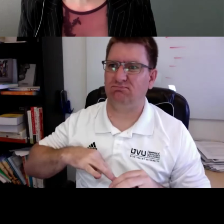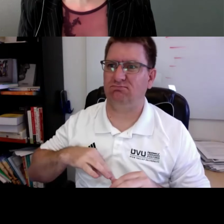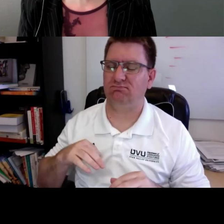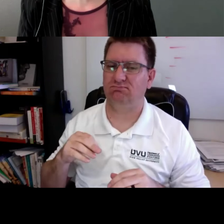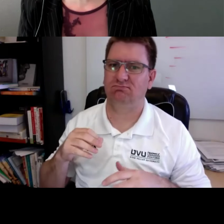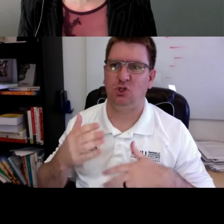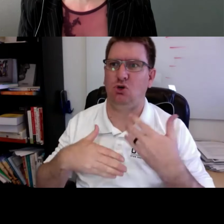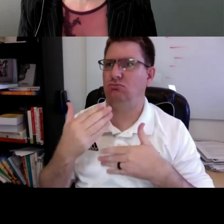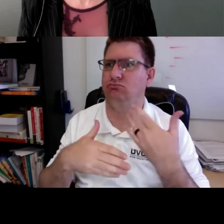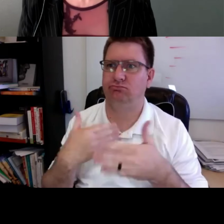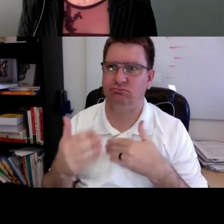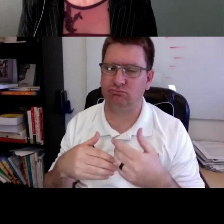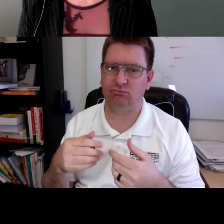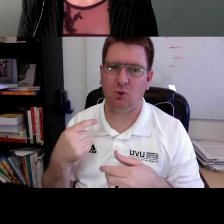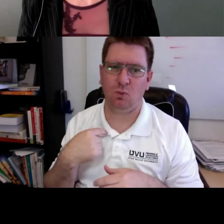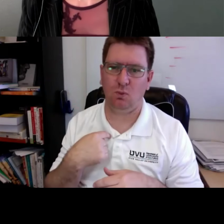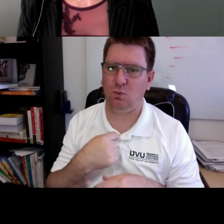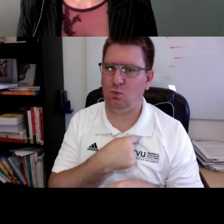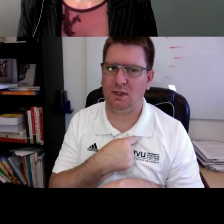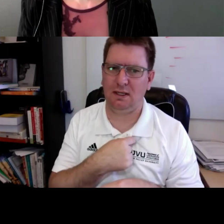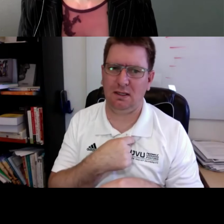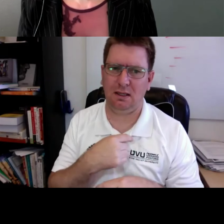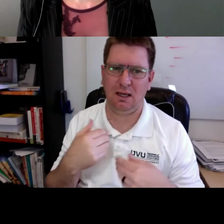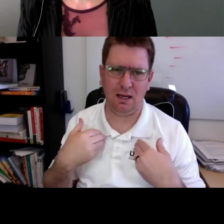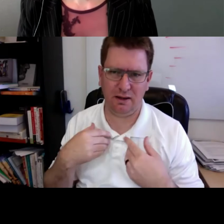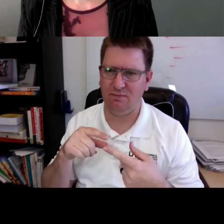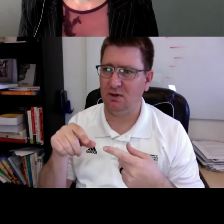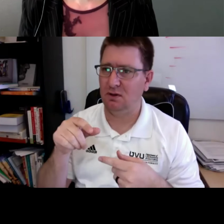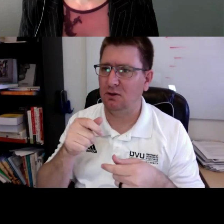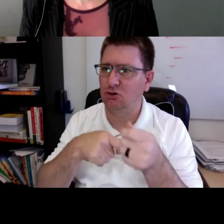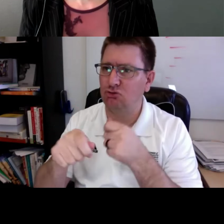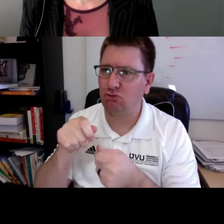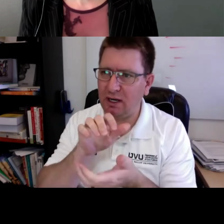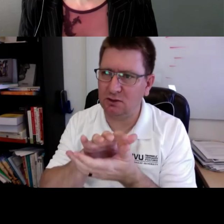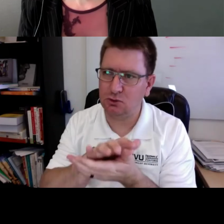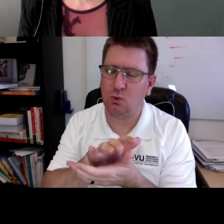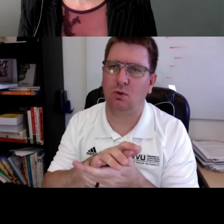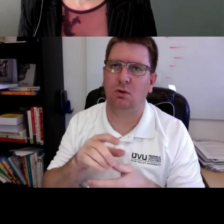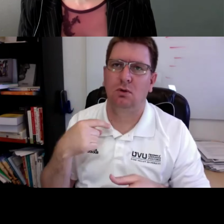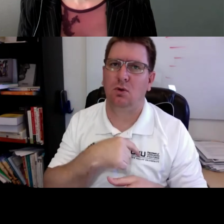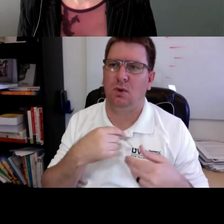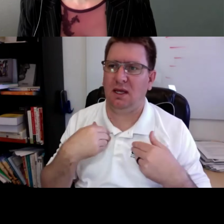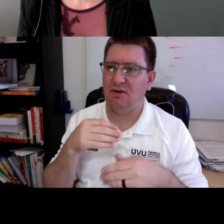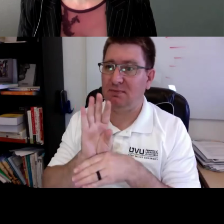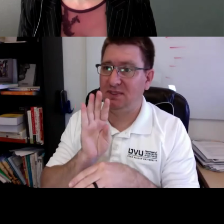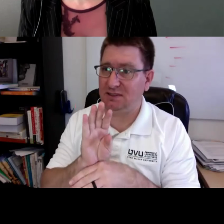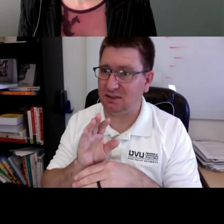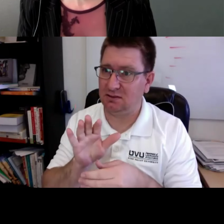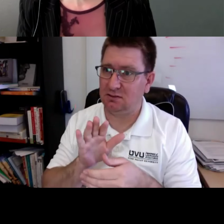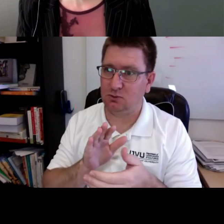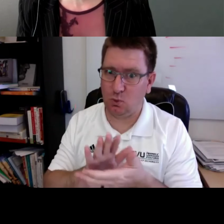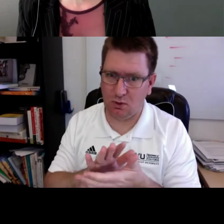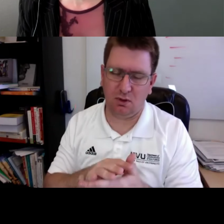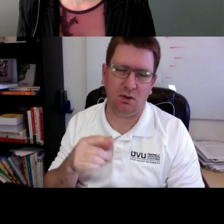So that is a great benefit for participating in the program. We've got